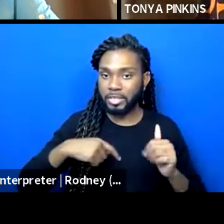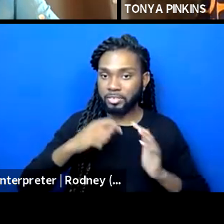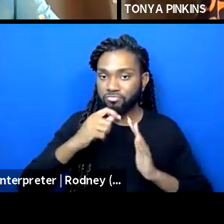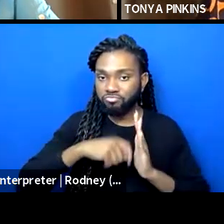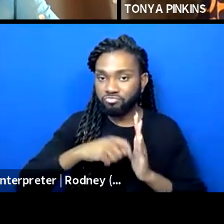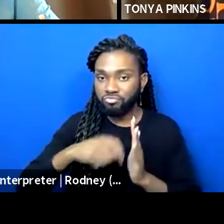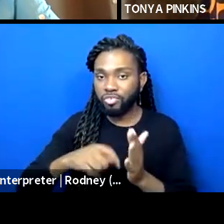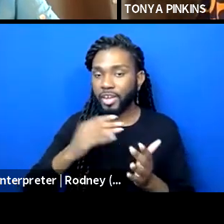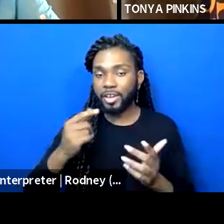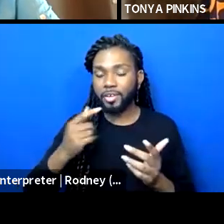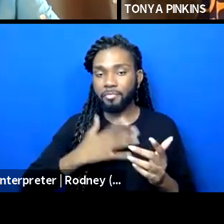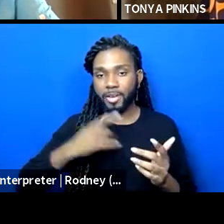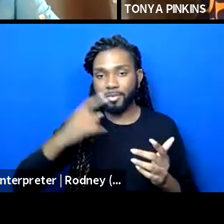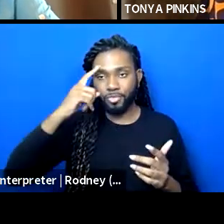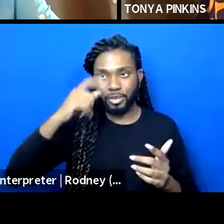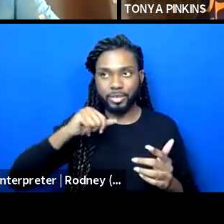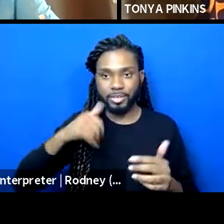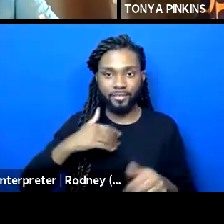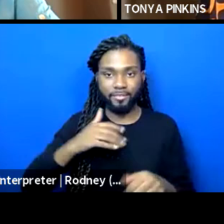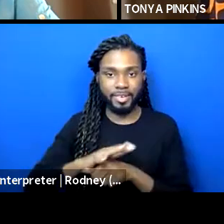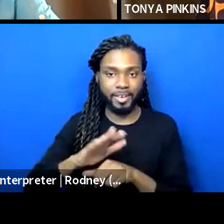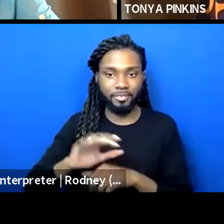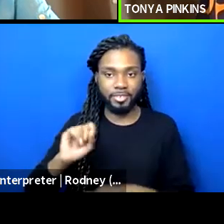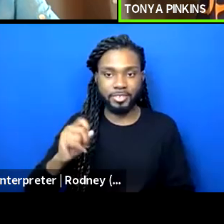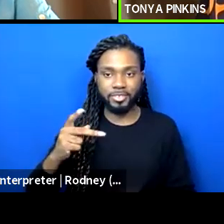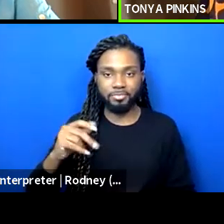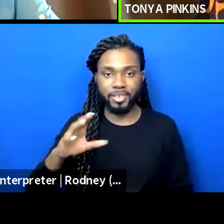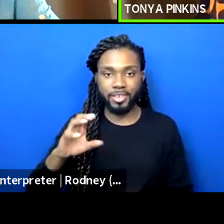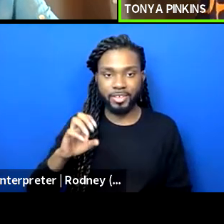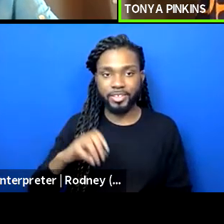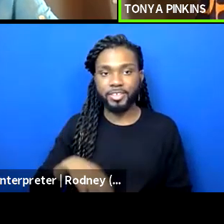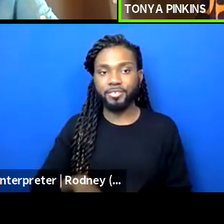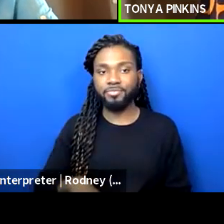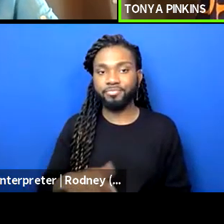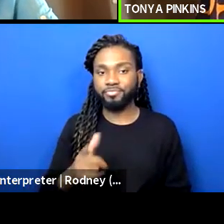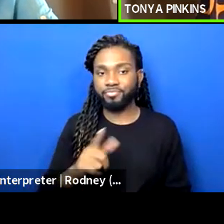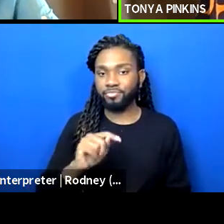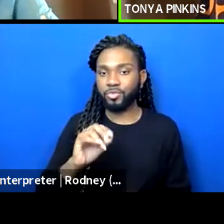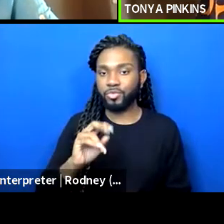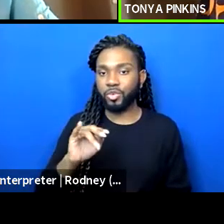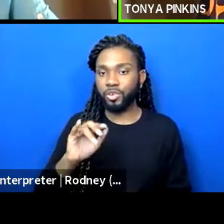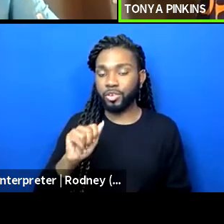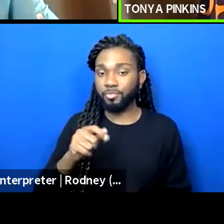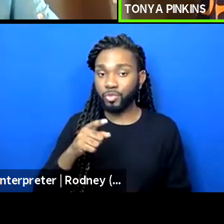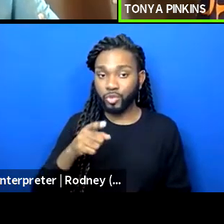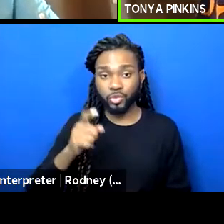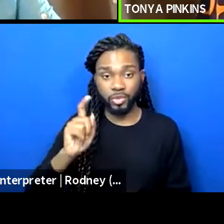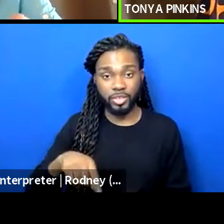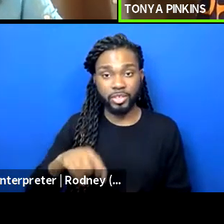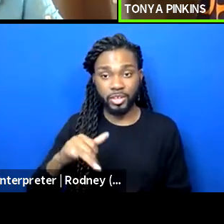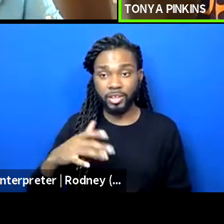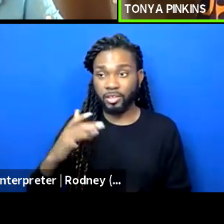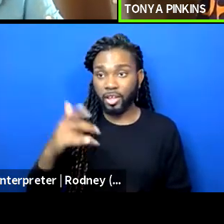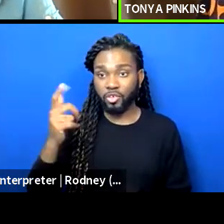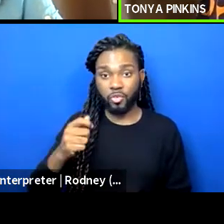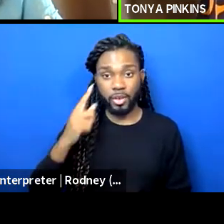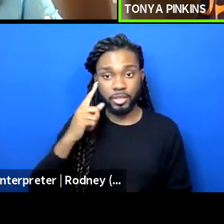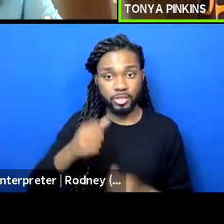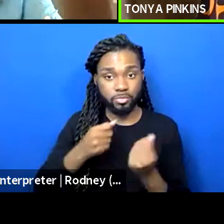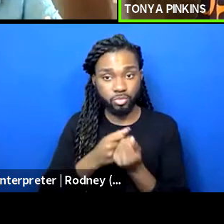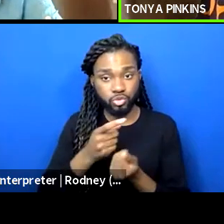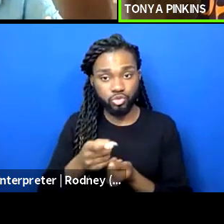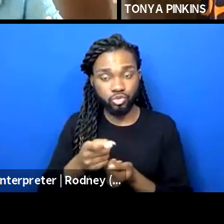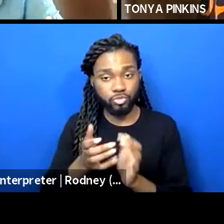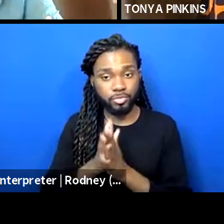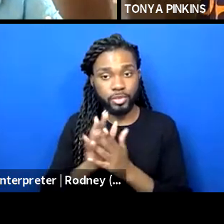brain doesn't have the space. So yeah. You need this big grant to fund you being a writer now. You've been supporting other